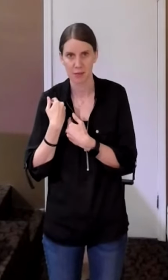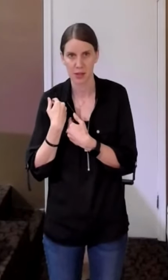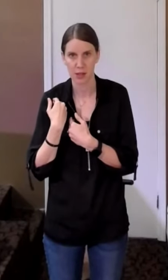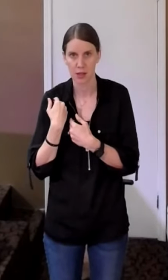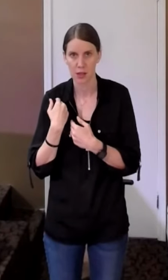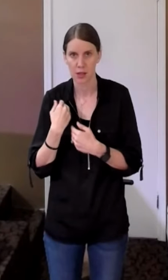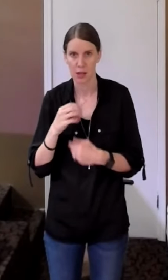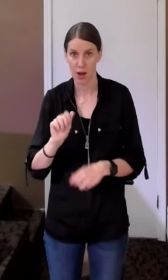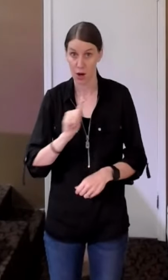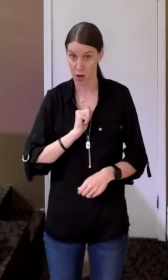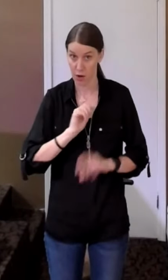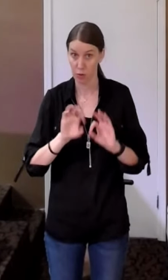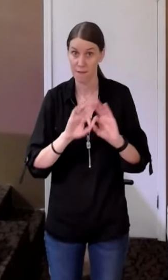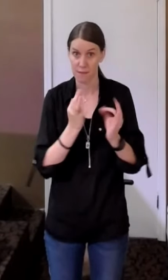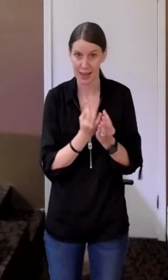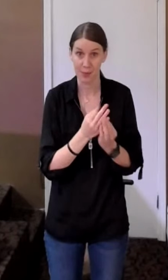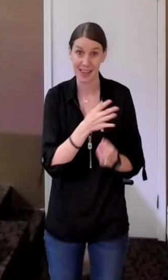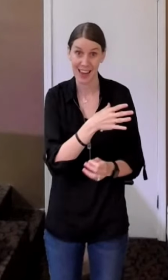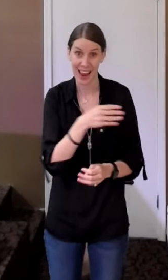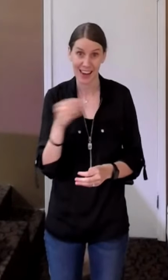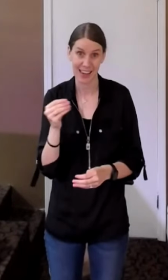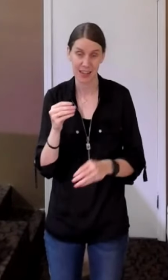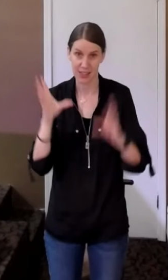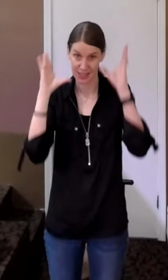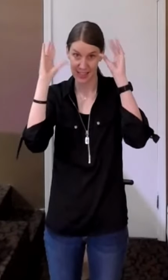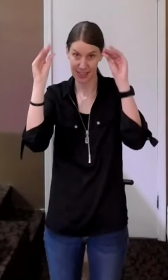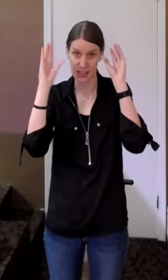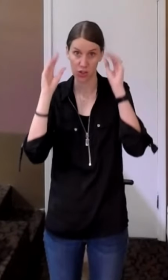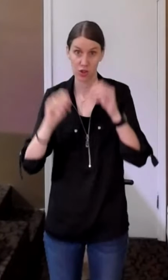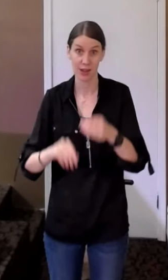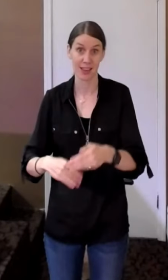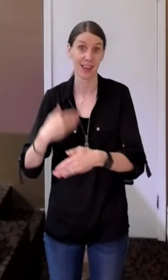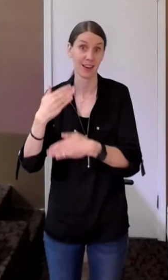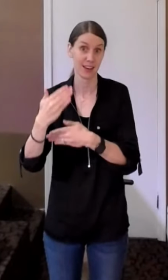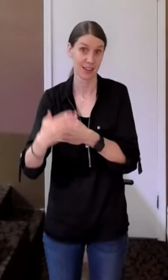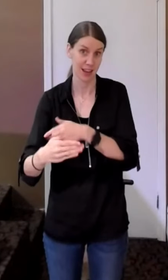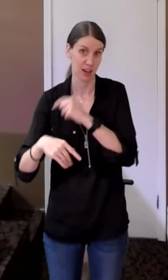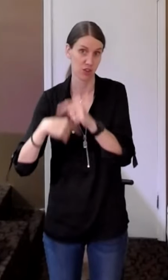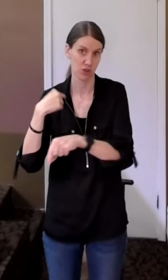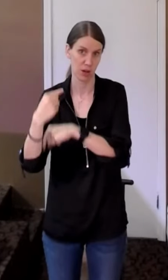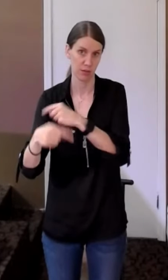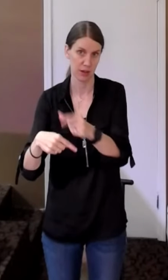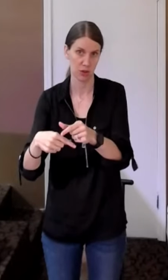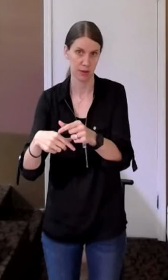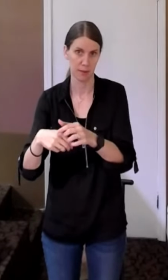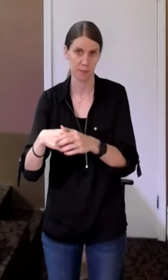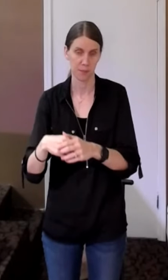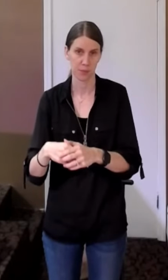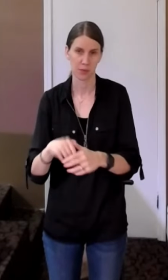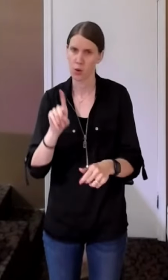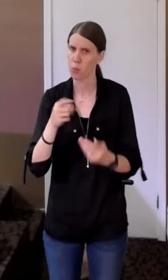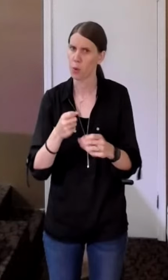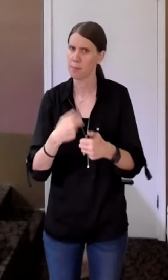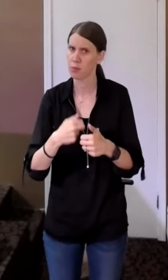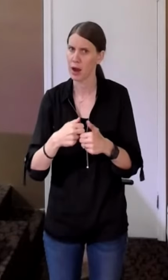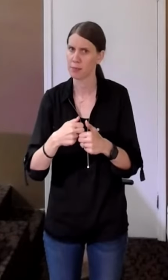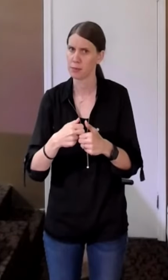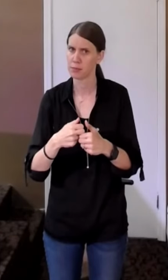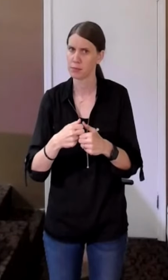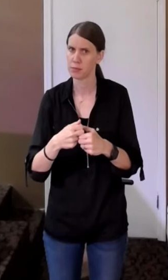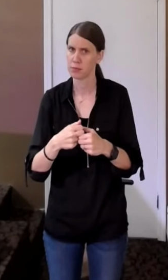own family, but to teach the next generation. And one of the problems that we have is